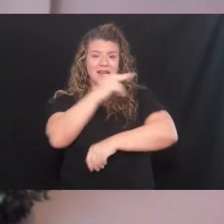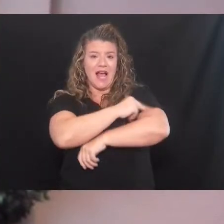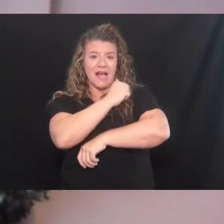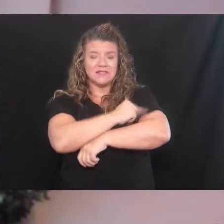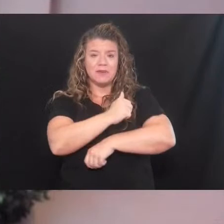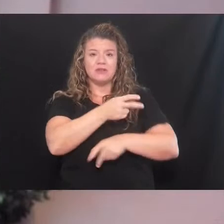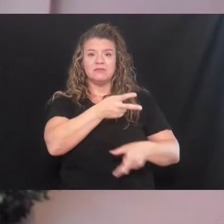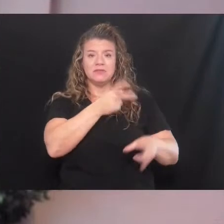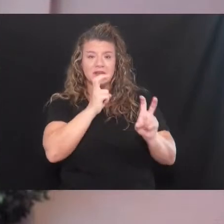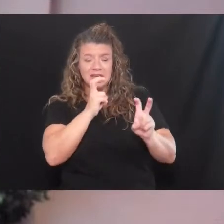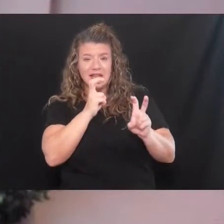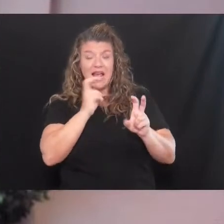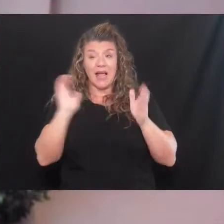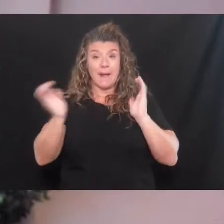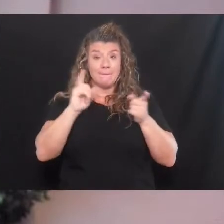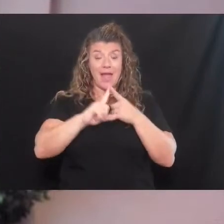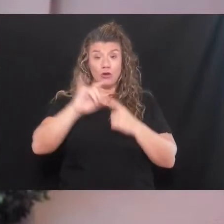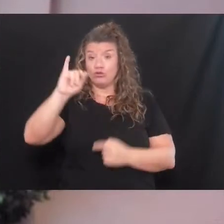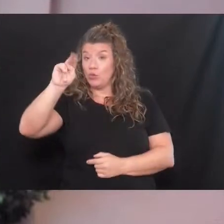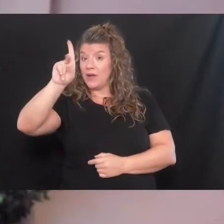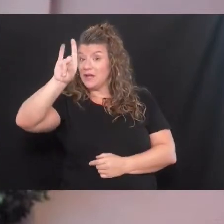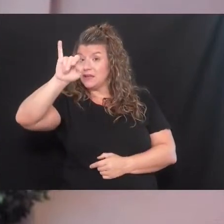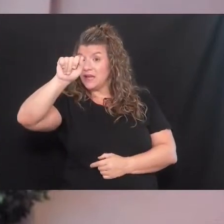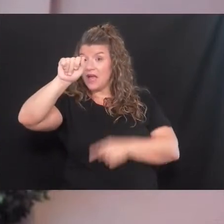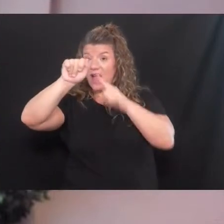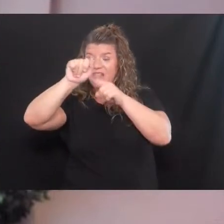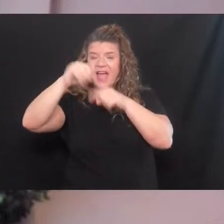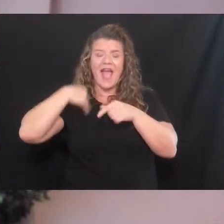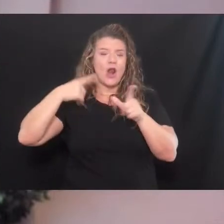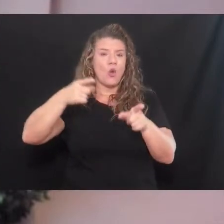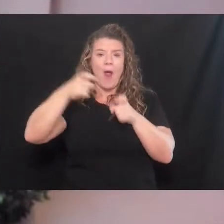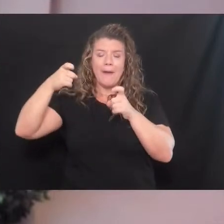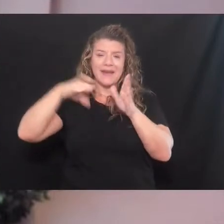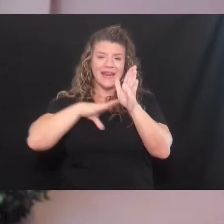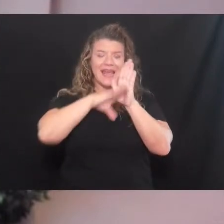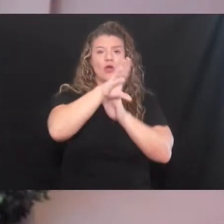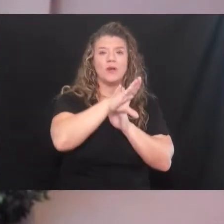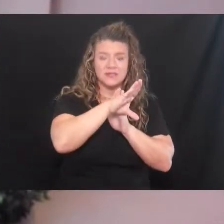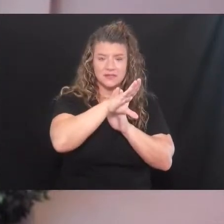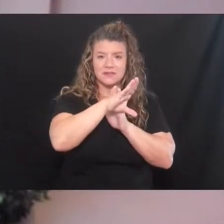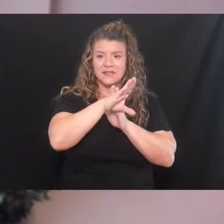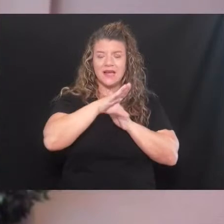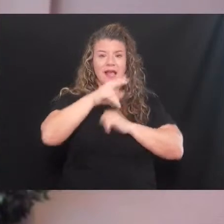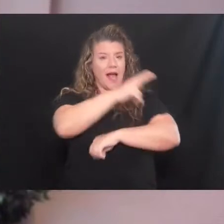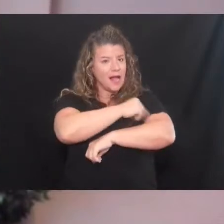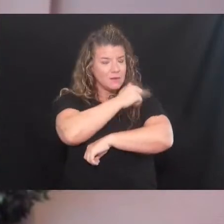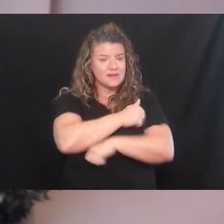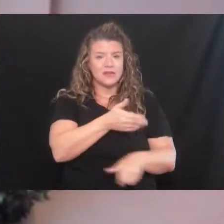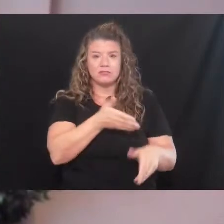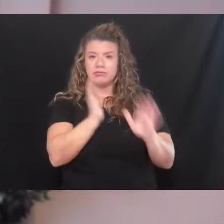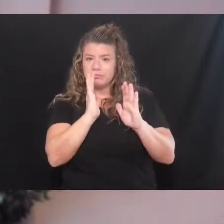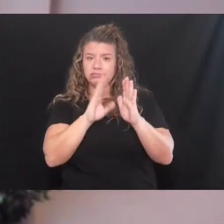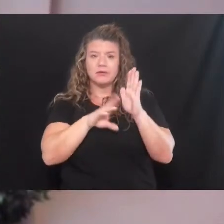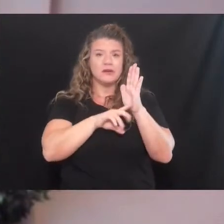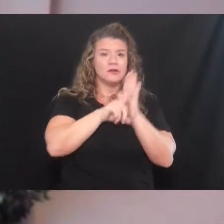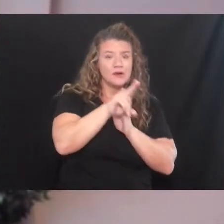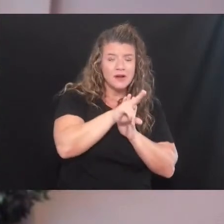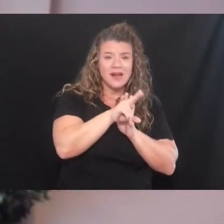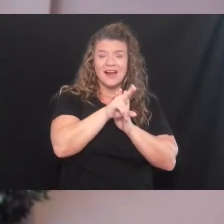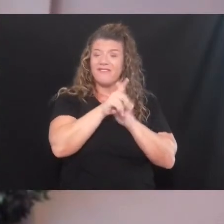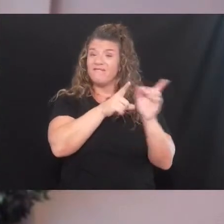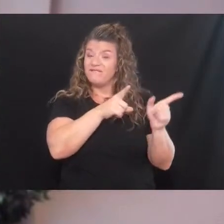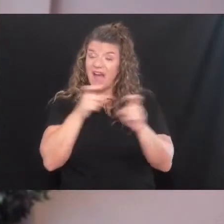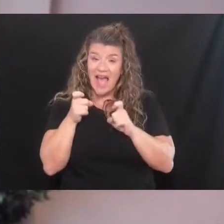resemble more India, where we saw rapid increase in cases, rapid increase in hospitalizations, and rapid increase